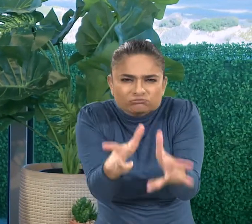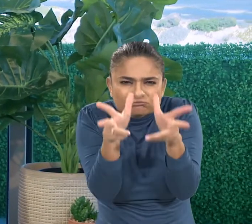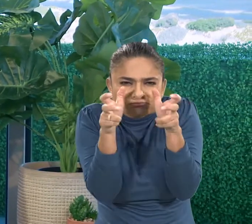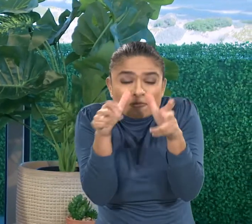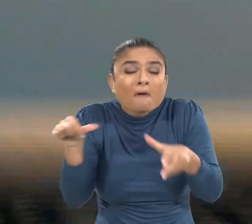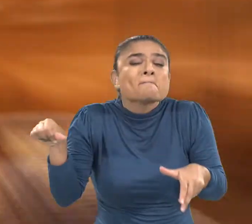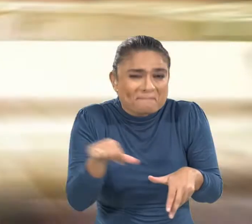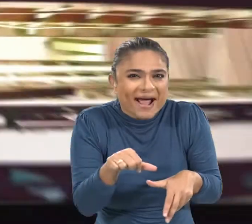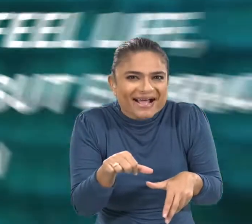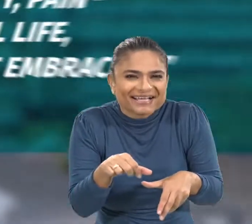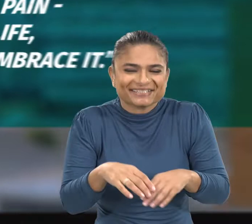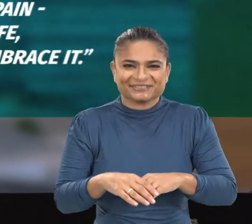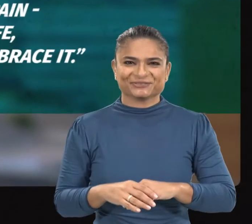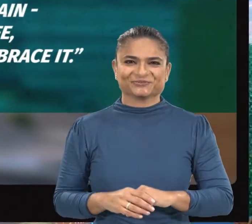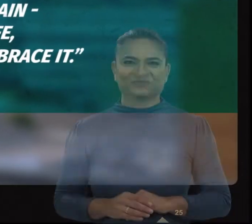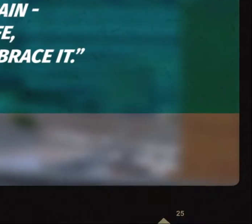be right back.